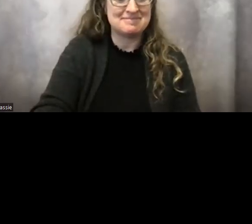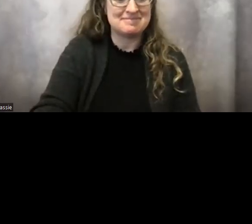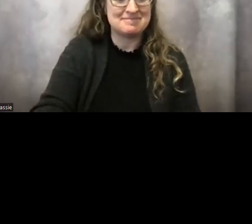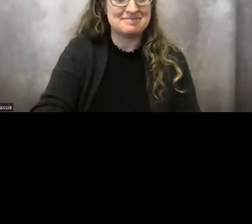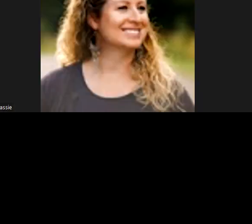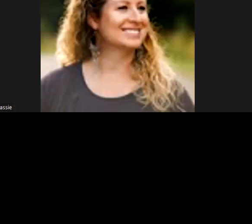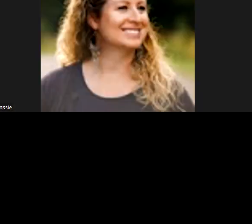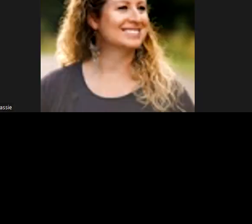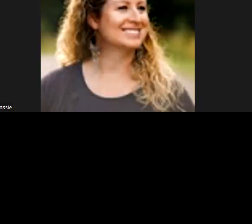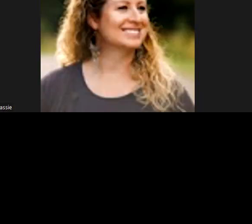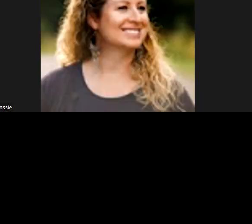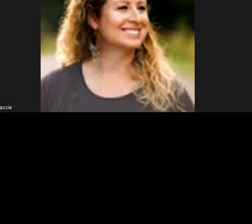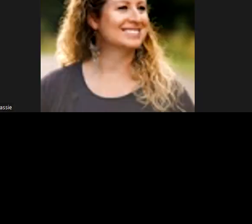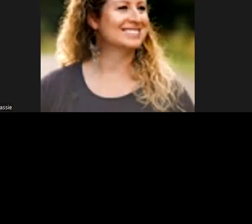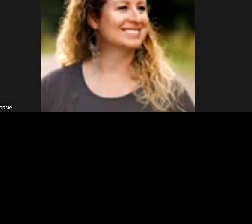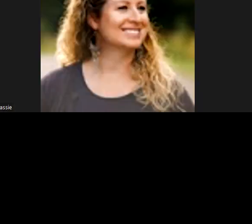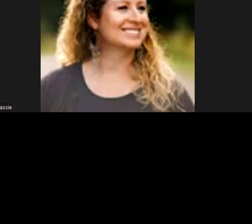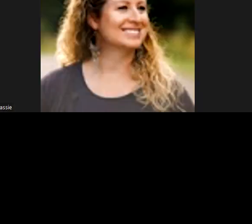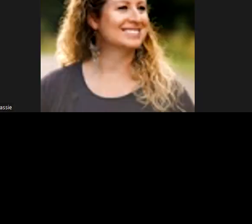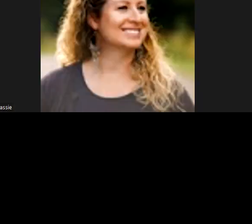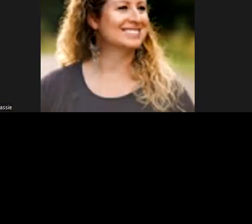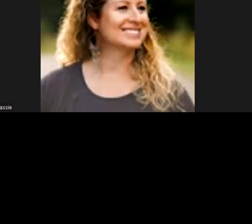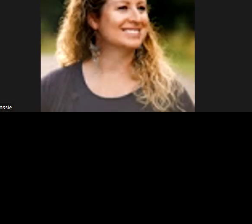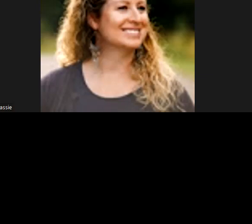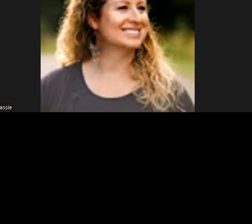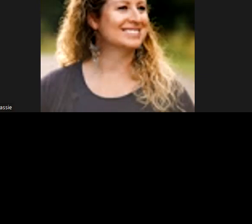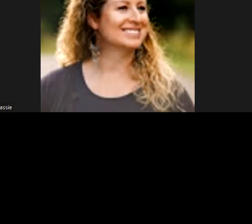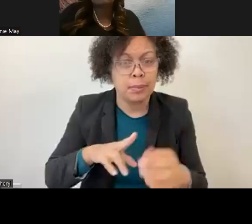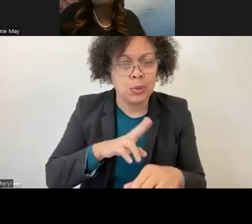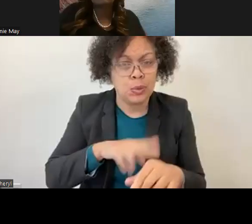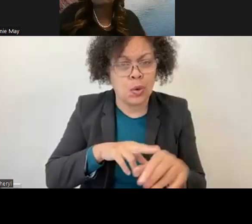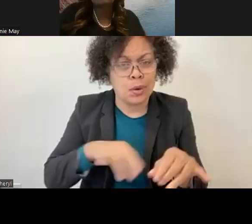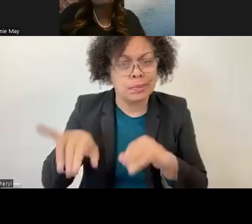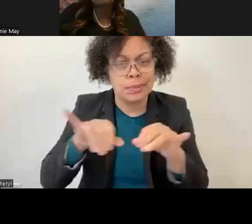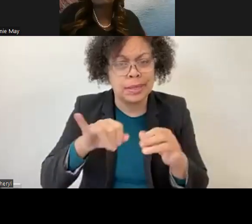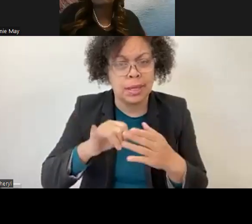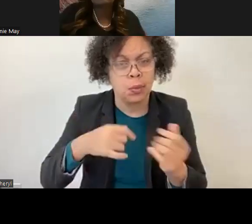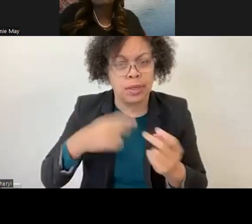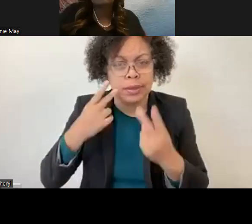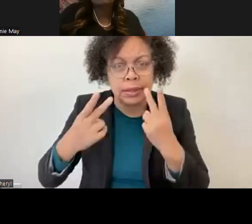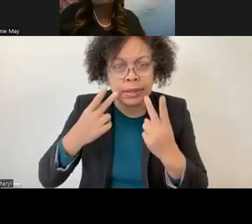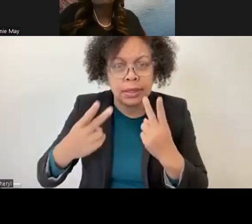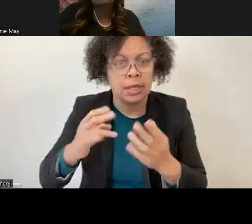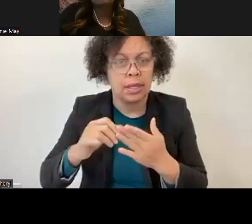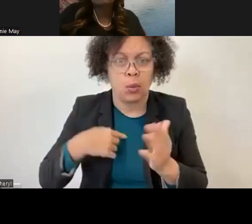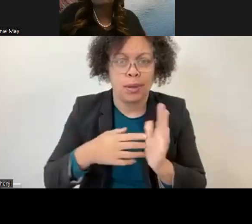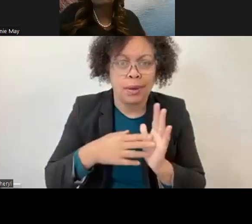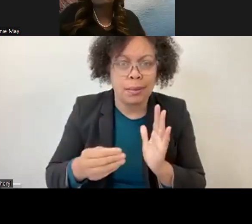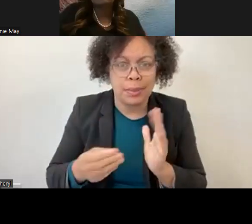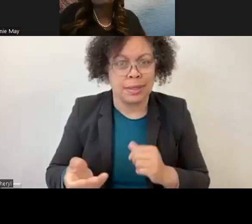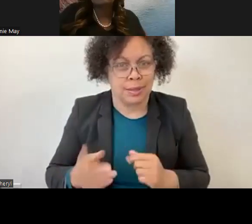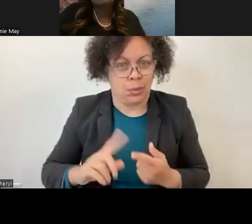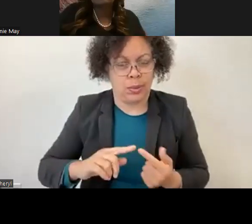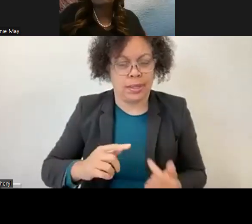unquote, we have these norms that we're seeing and emulating. As a doctoral